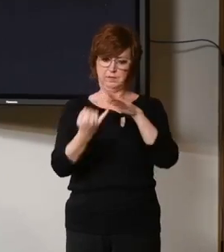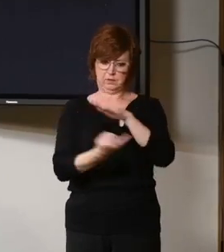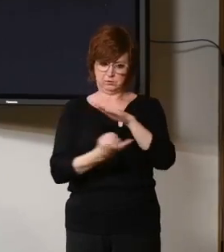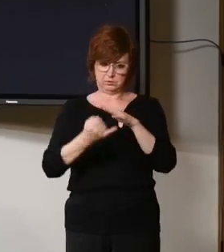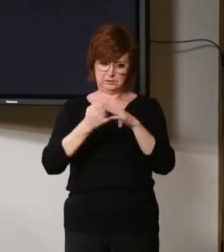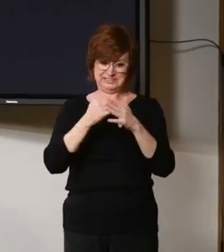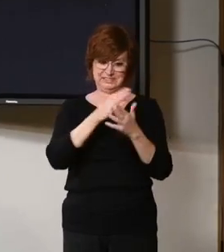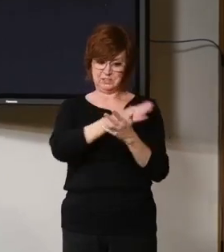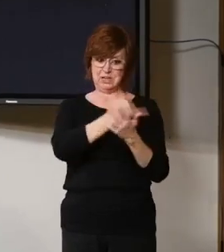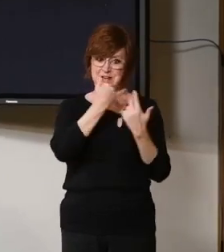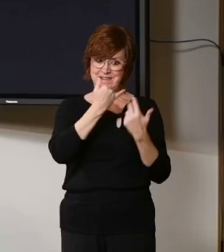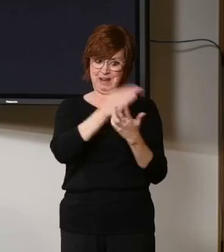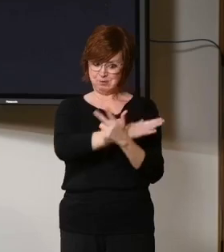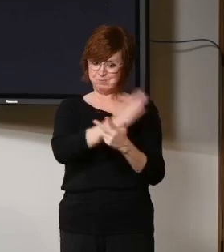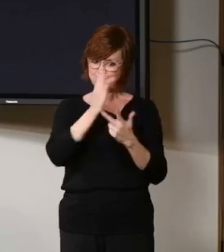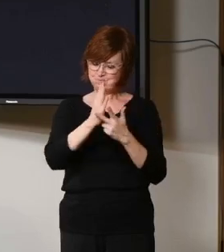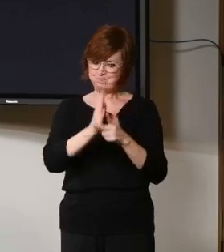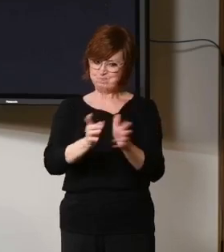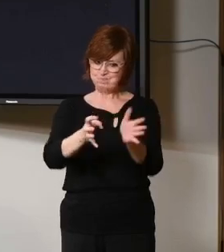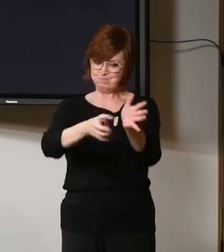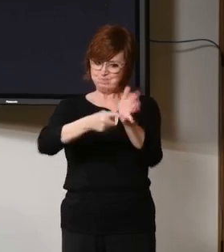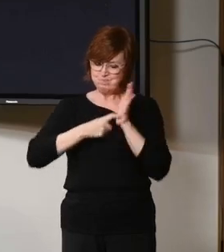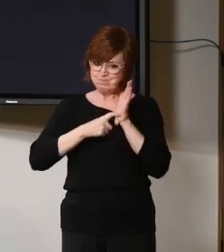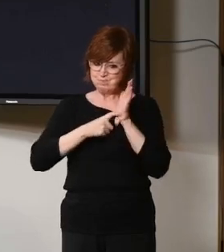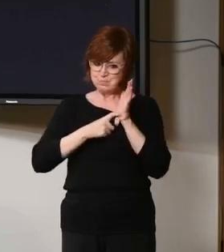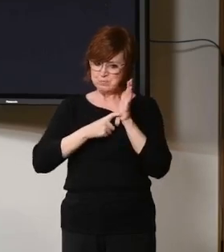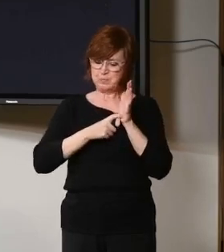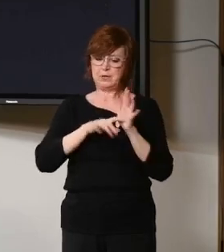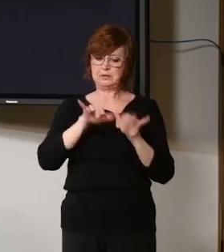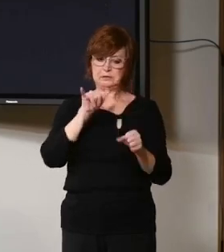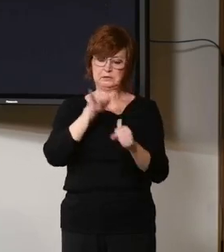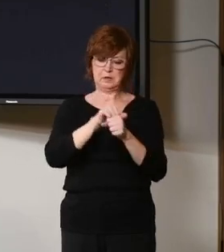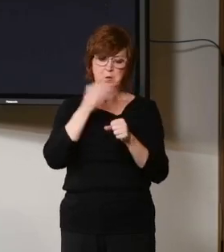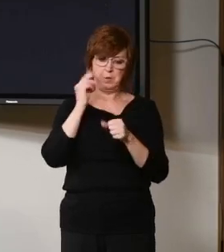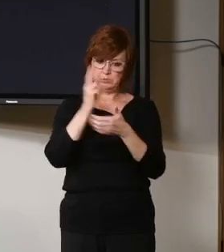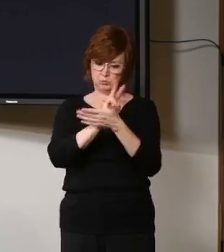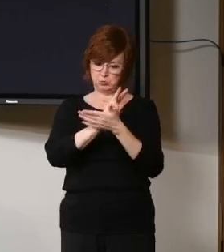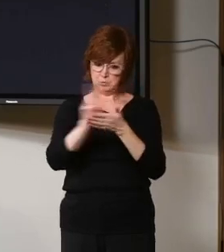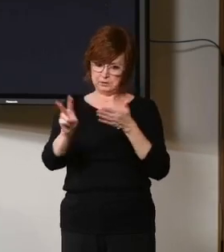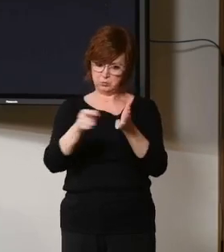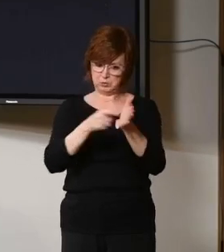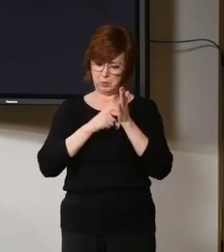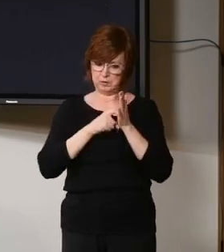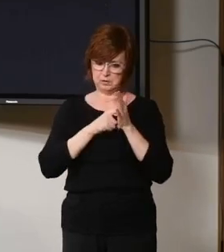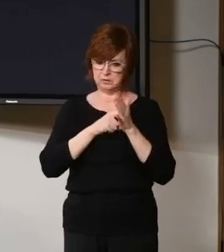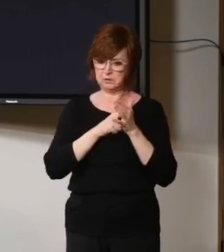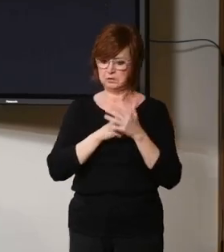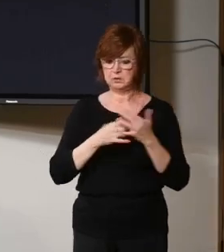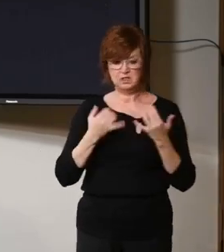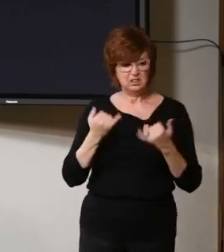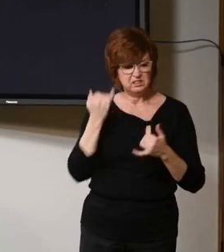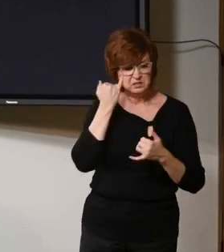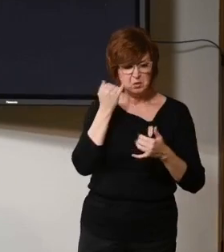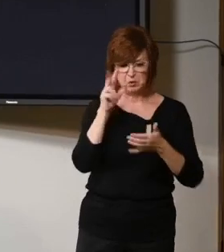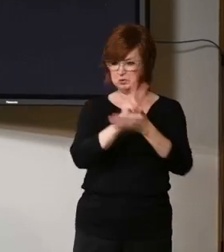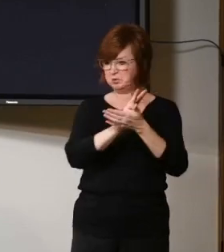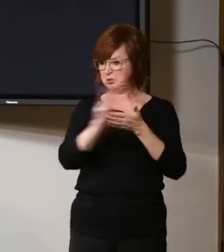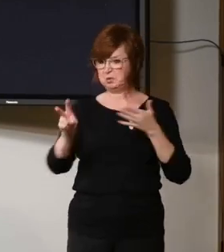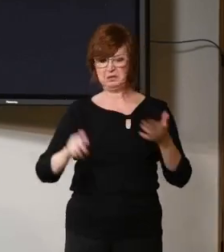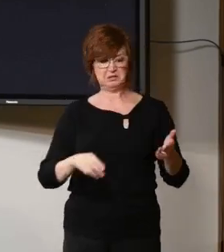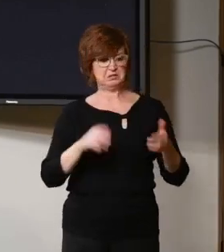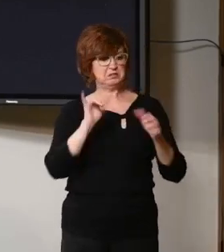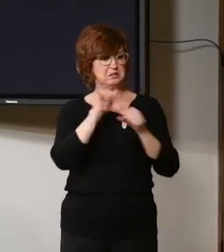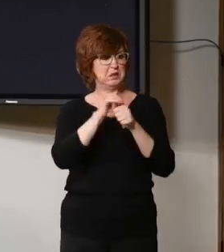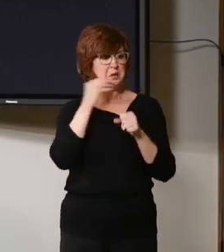weeks. Within those 2 weeks, if you get a mild cough, no fever, you do not require to get tested. Even if